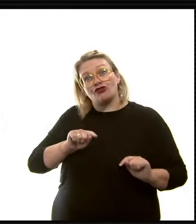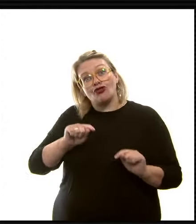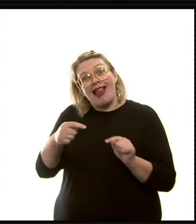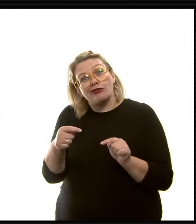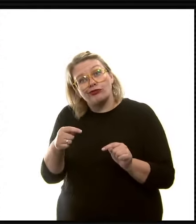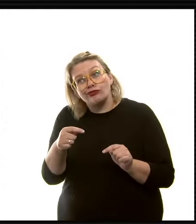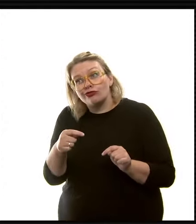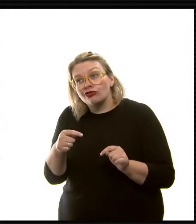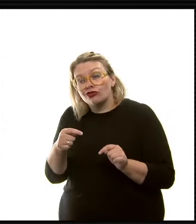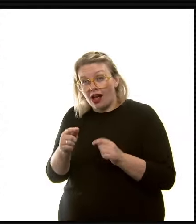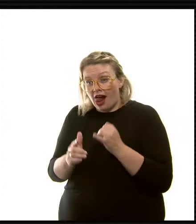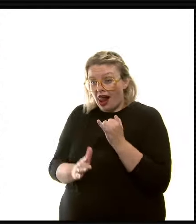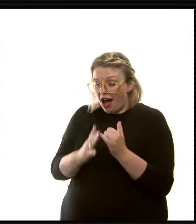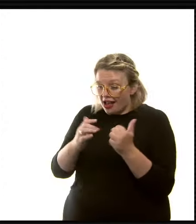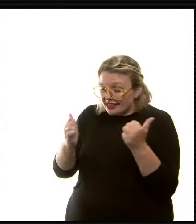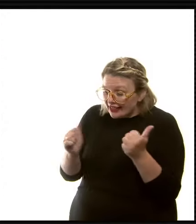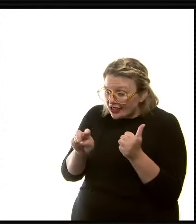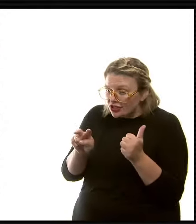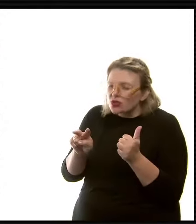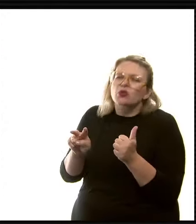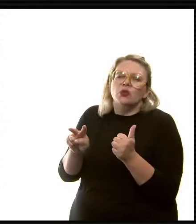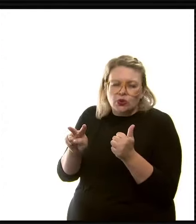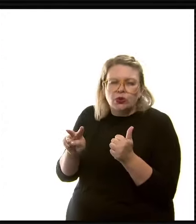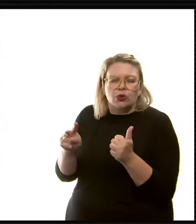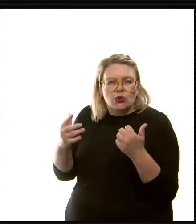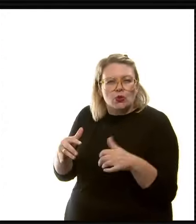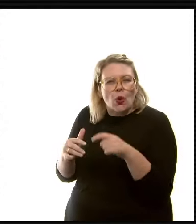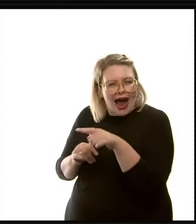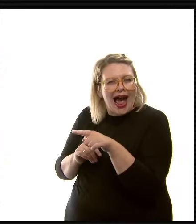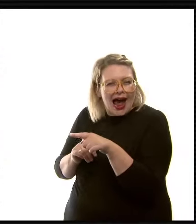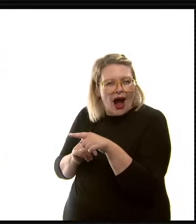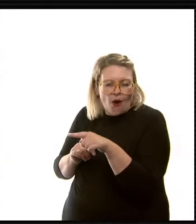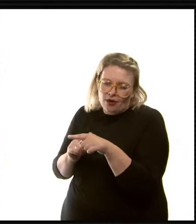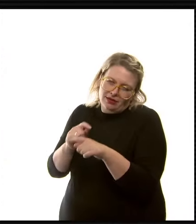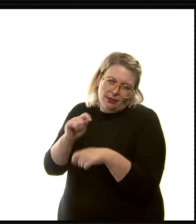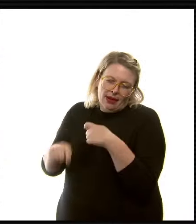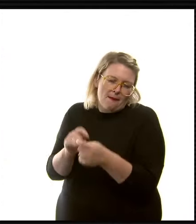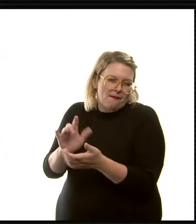really say wow to, that's what makes it so fun.